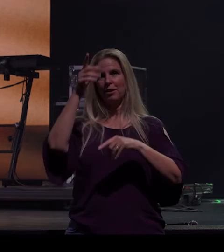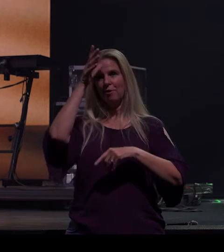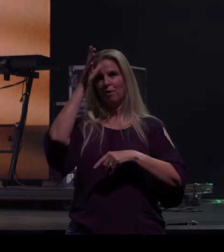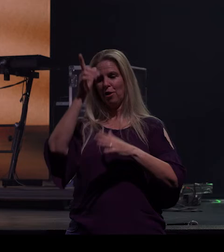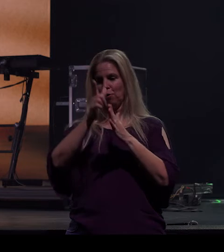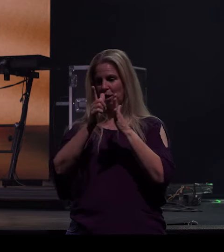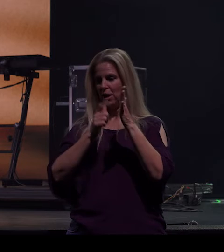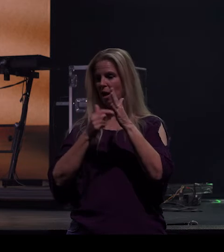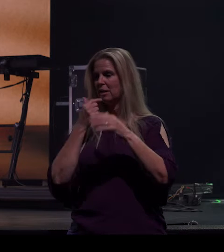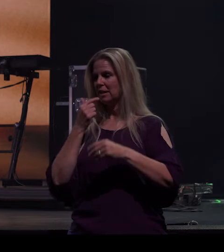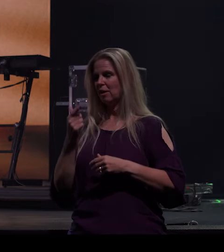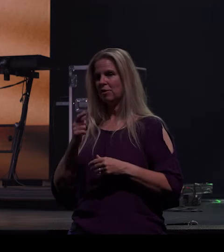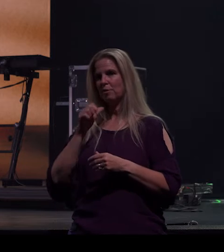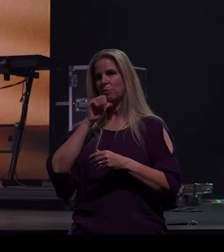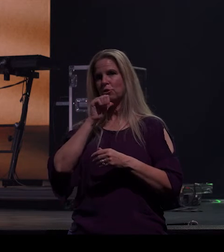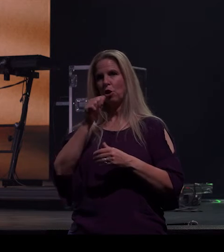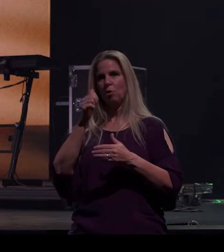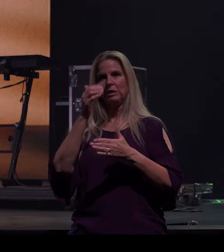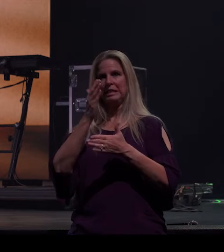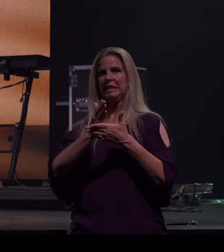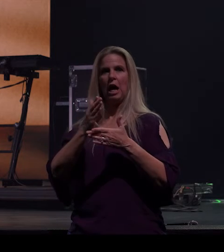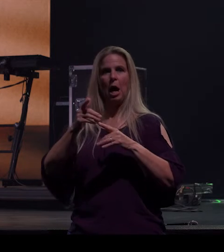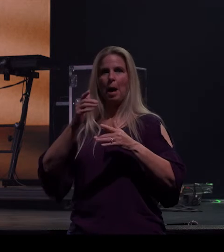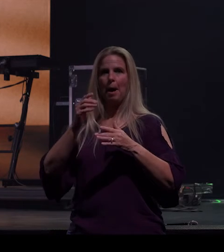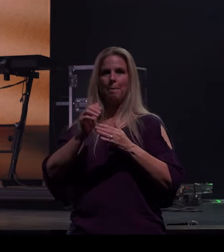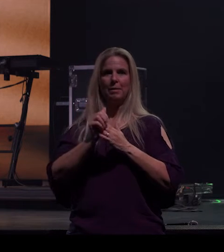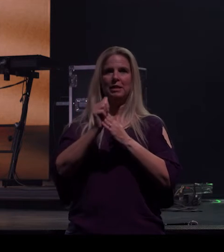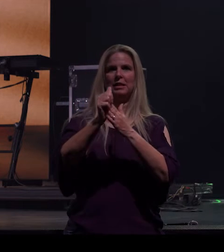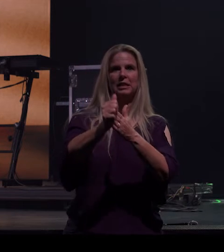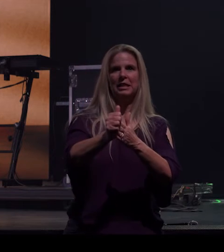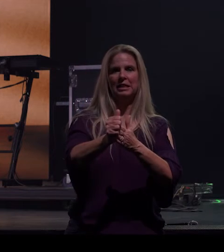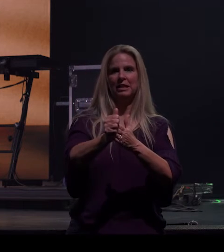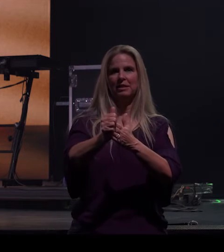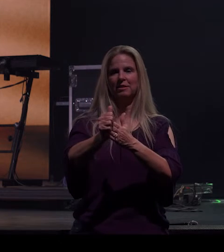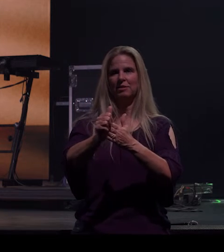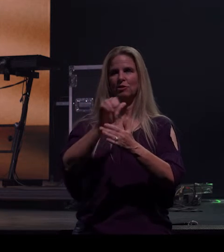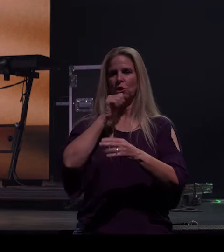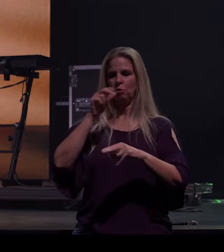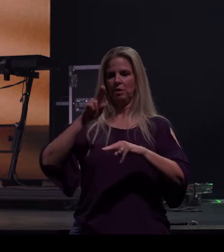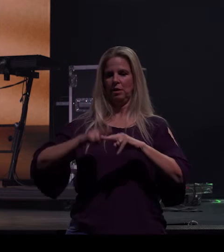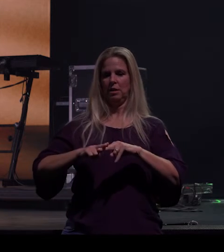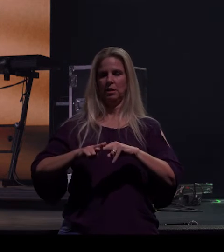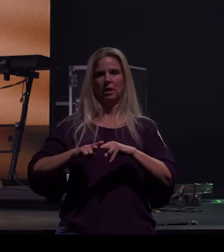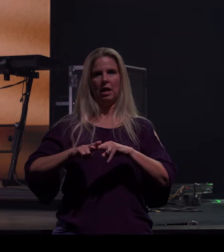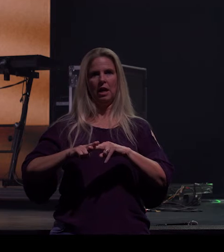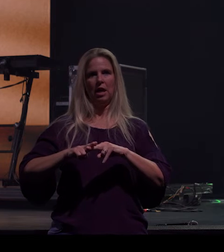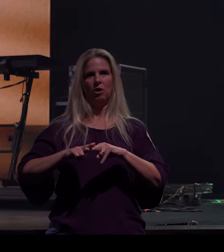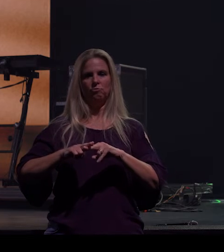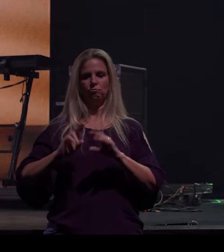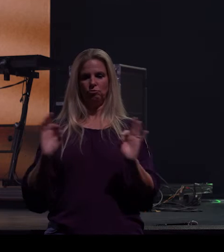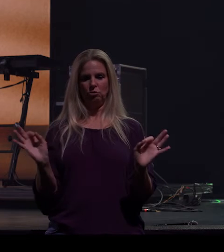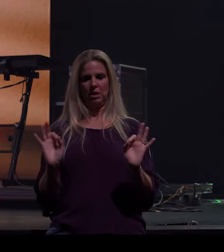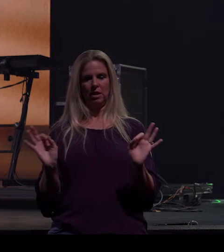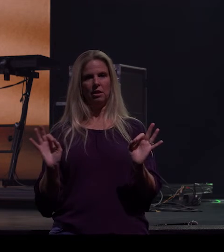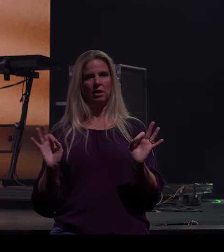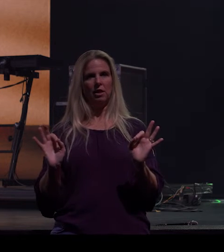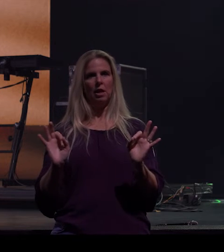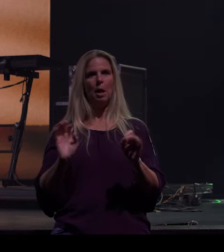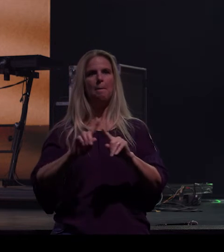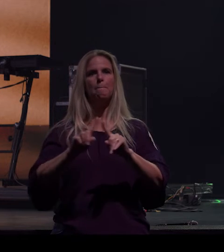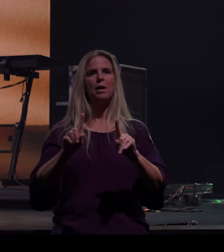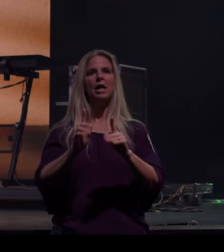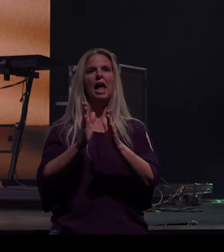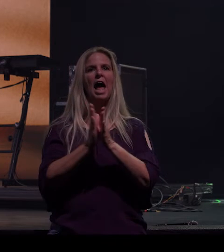says, Moses, don't stop leading. I'm not telling you to sit in a chair and do nothing. Keep leading, but ask for help.